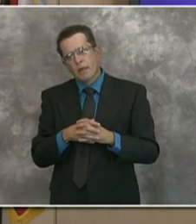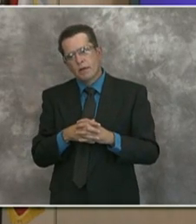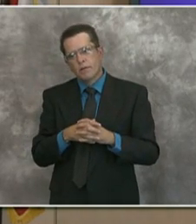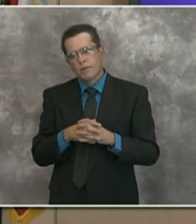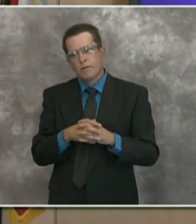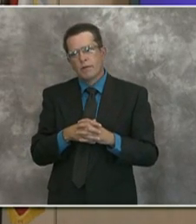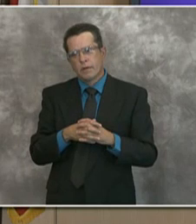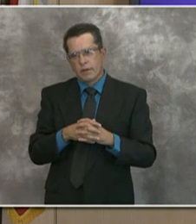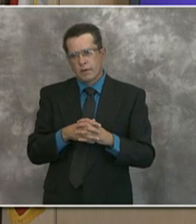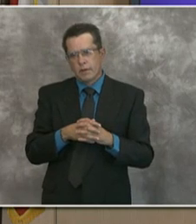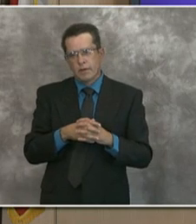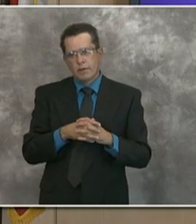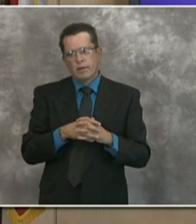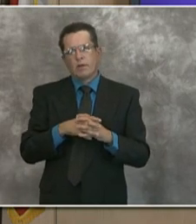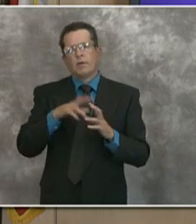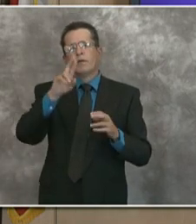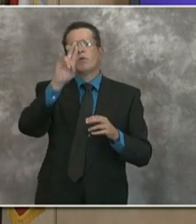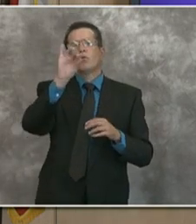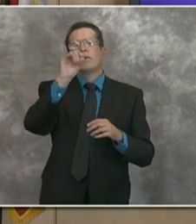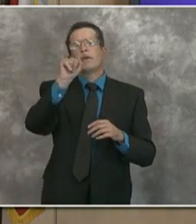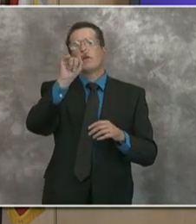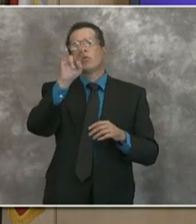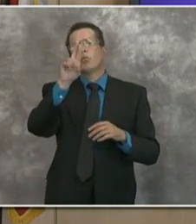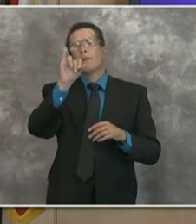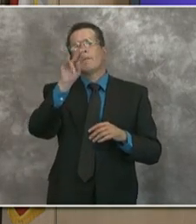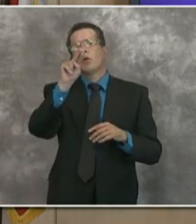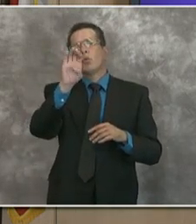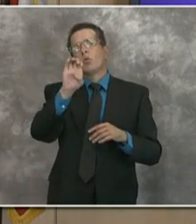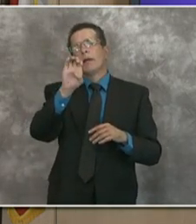Paul Sisson from the Union Tribune, please state your question.